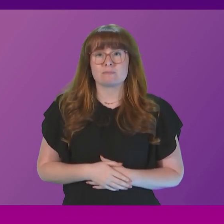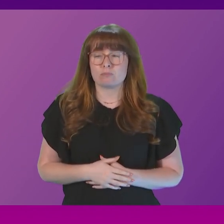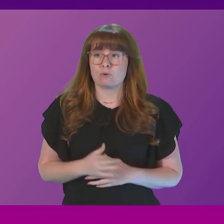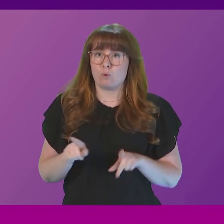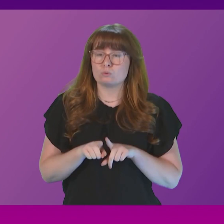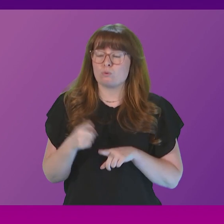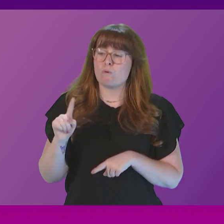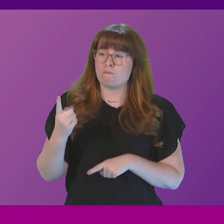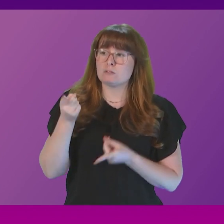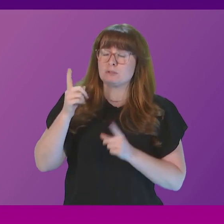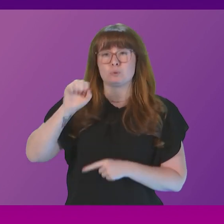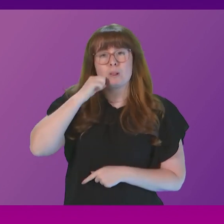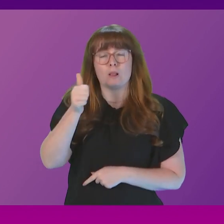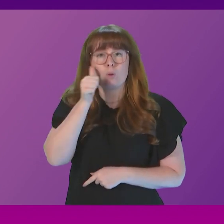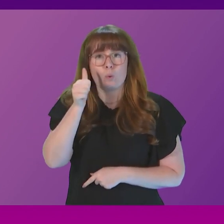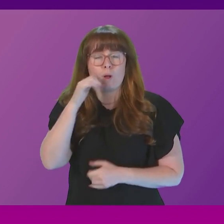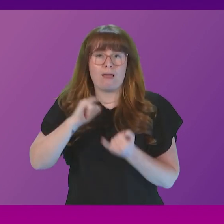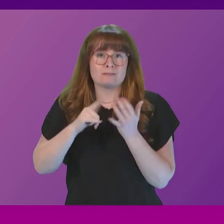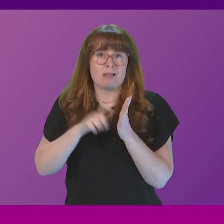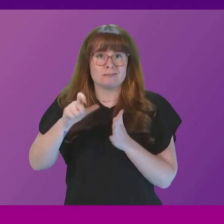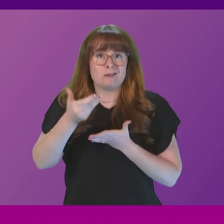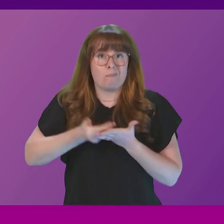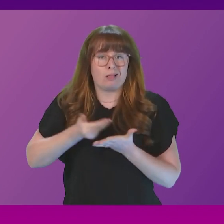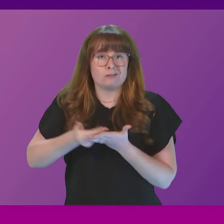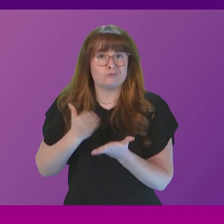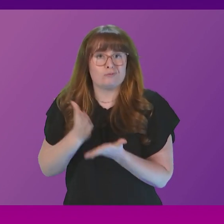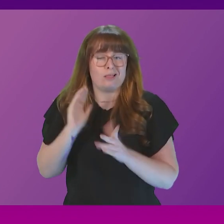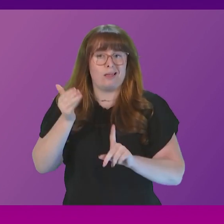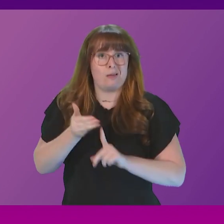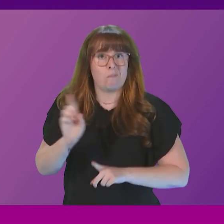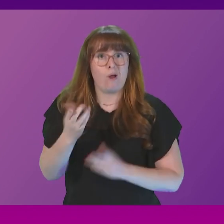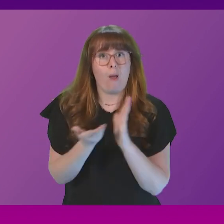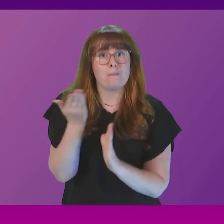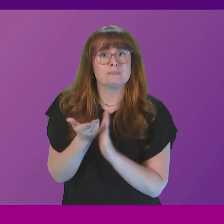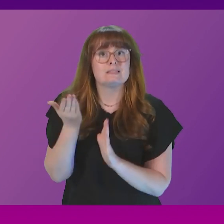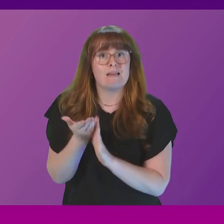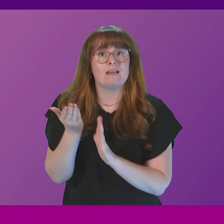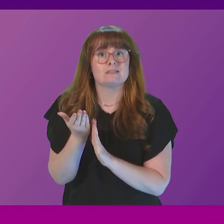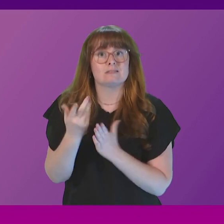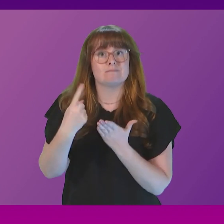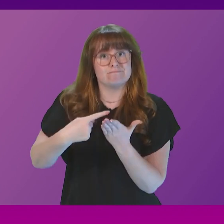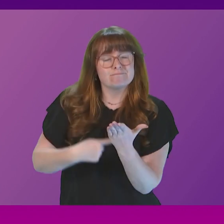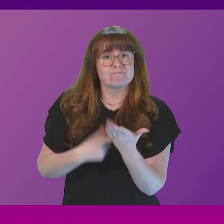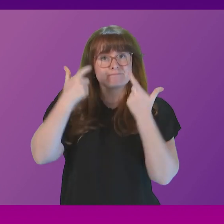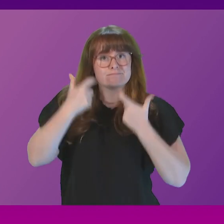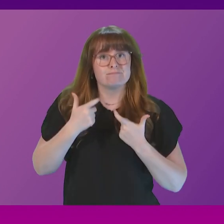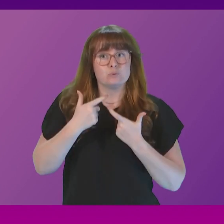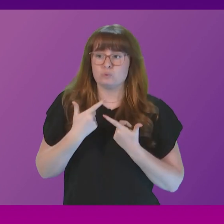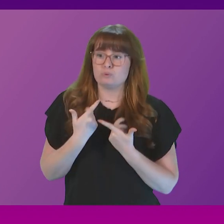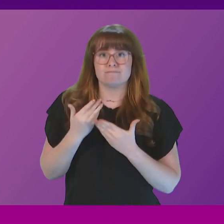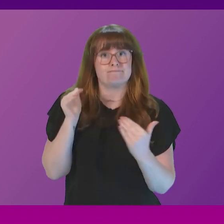you'll be aware, First Minister, that the SLC bills are really just about trying to update legislation to keep pace